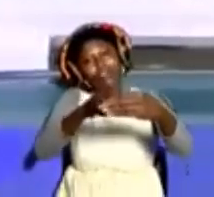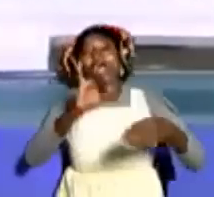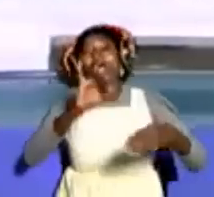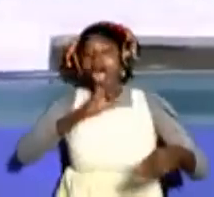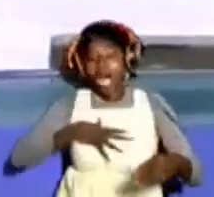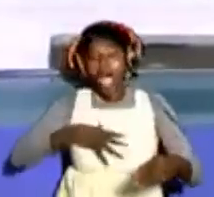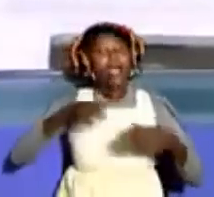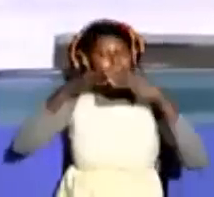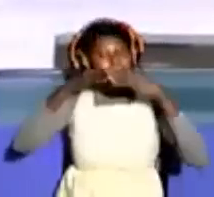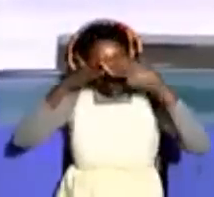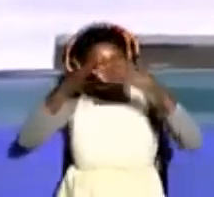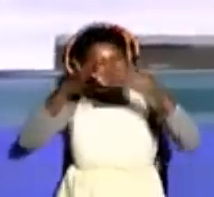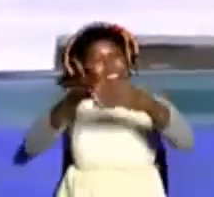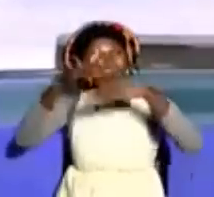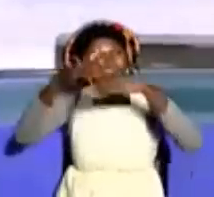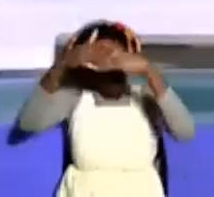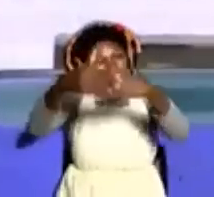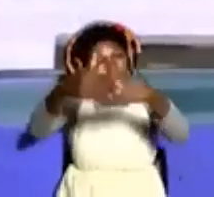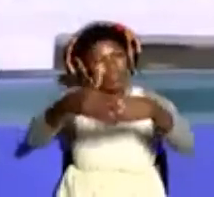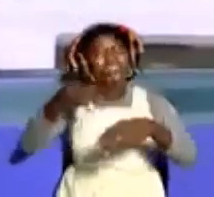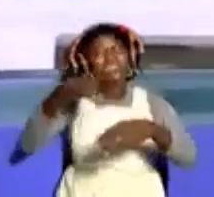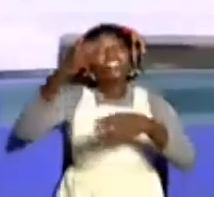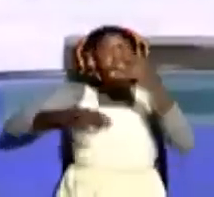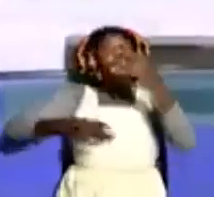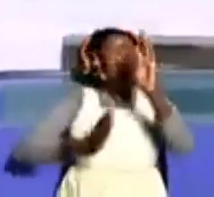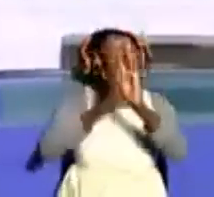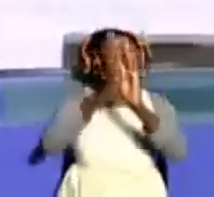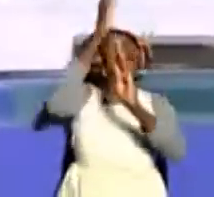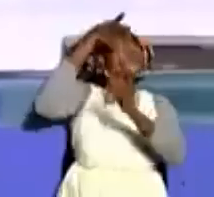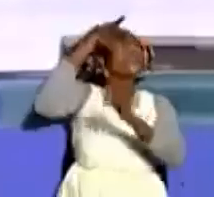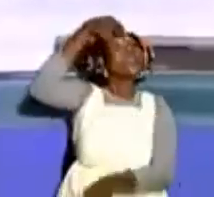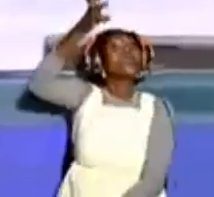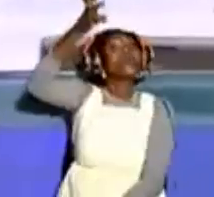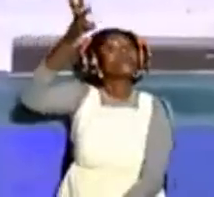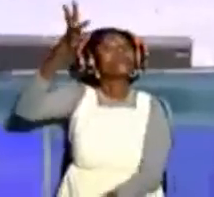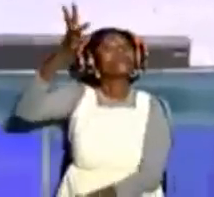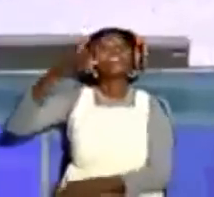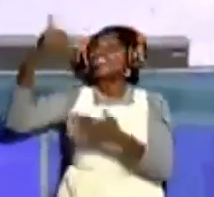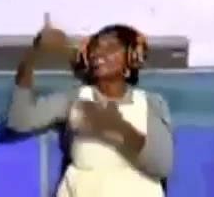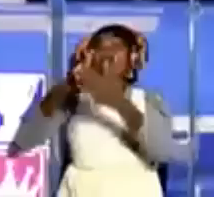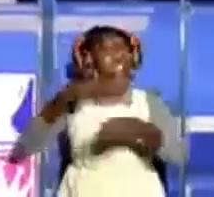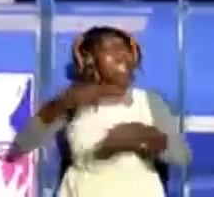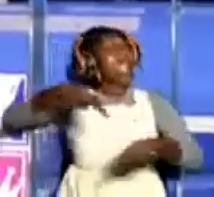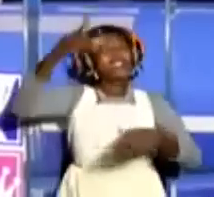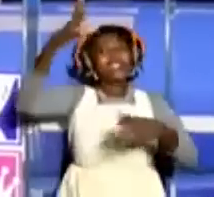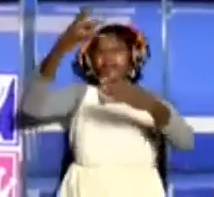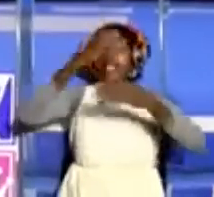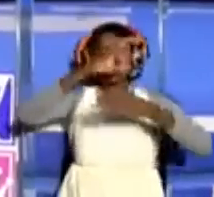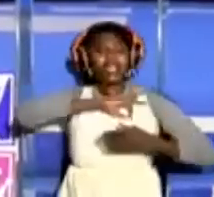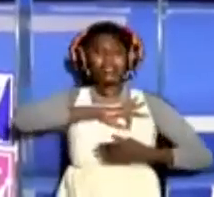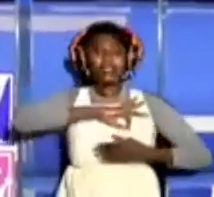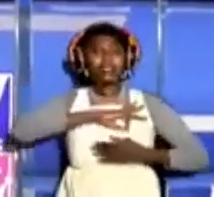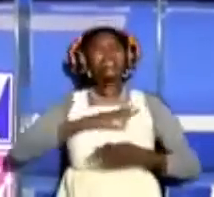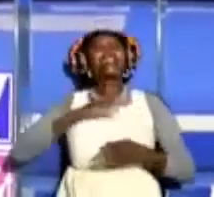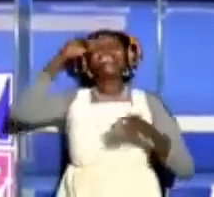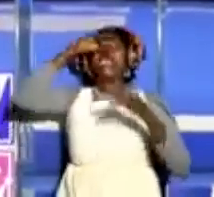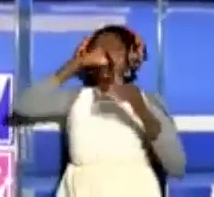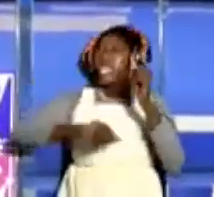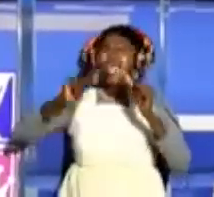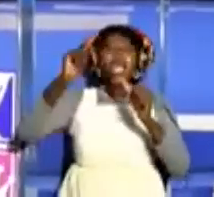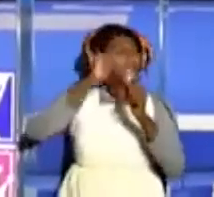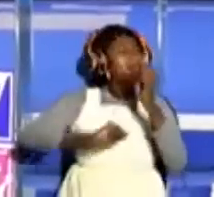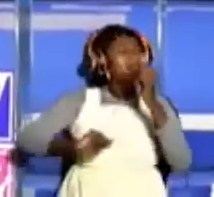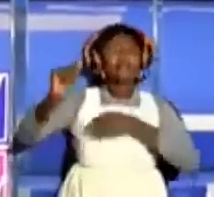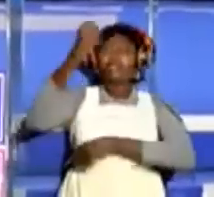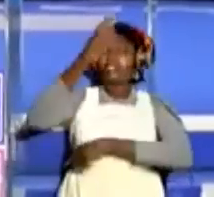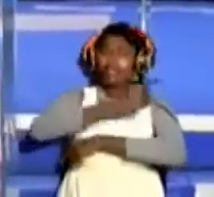I'm pressing on the upward way. New heights I'm